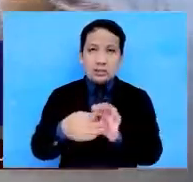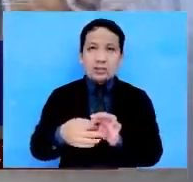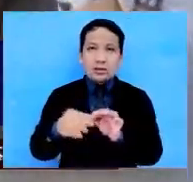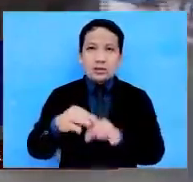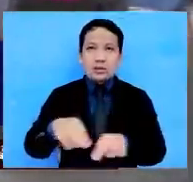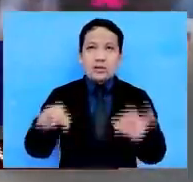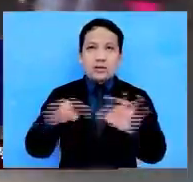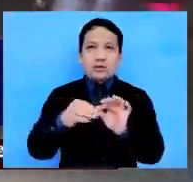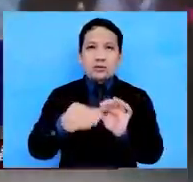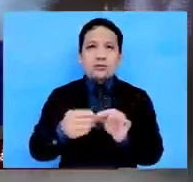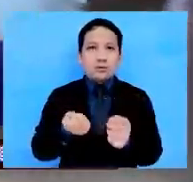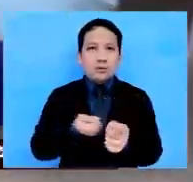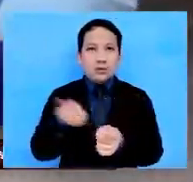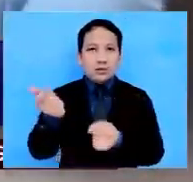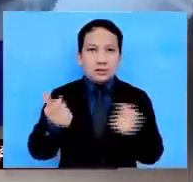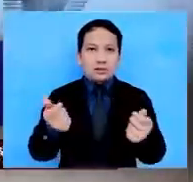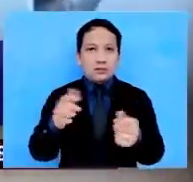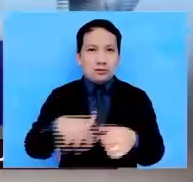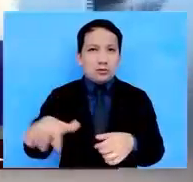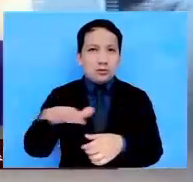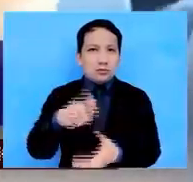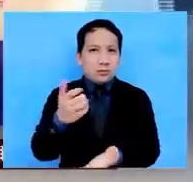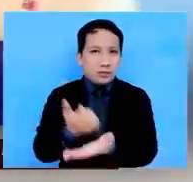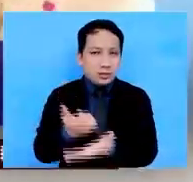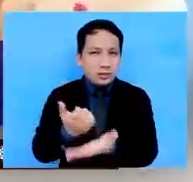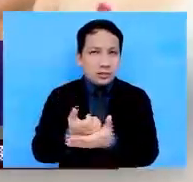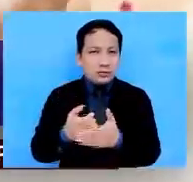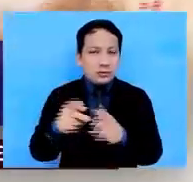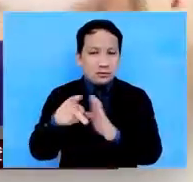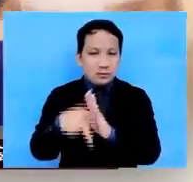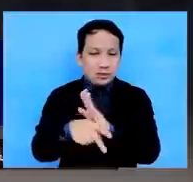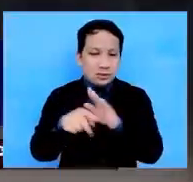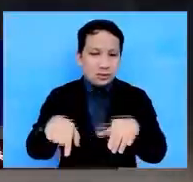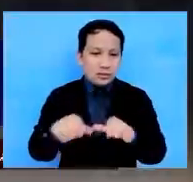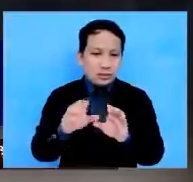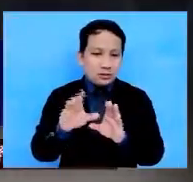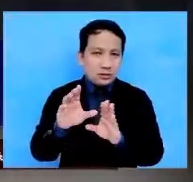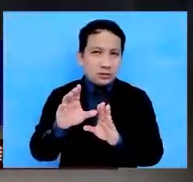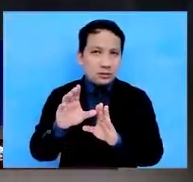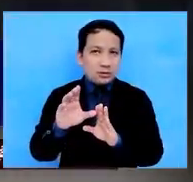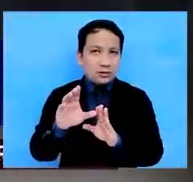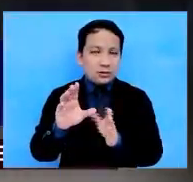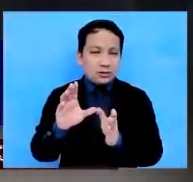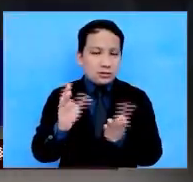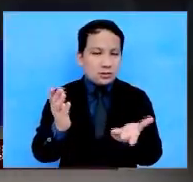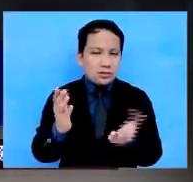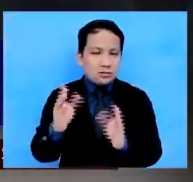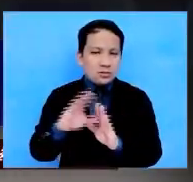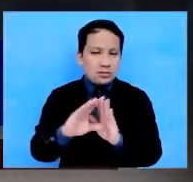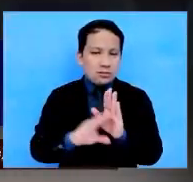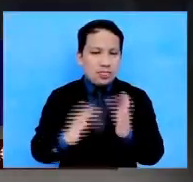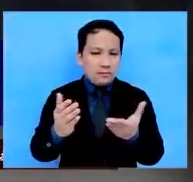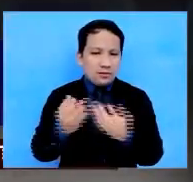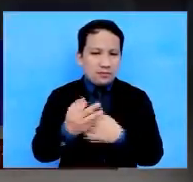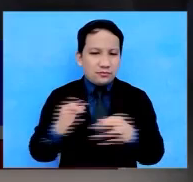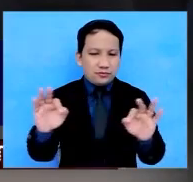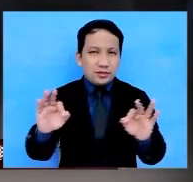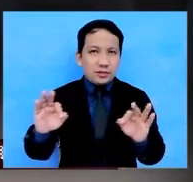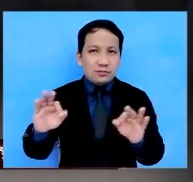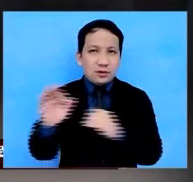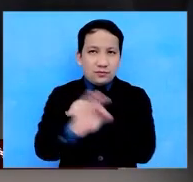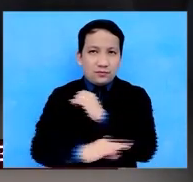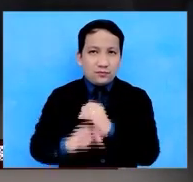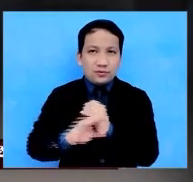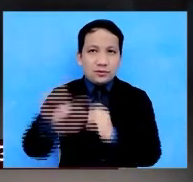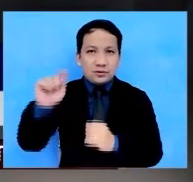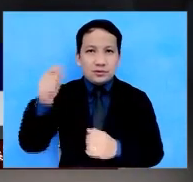nang tanggalin na ang lahat ng economic restrictions sa ating konstitusyon para sa malayang pagpasok ng foreign investors. We believe,